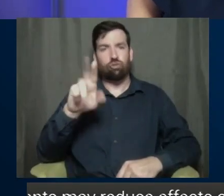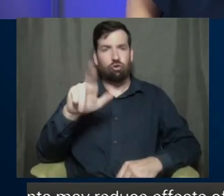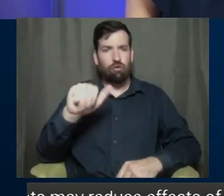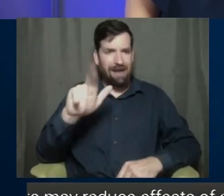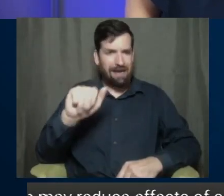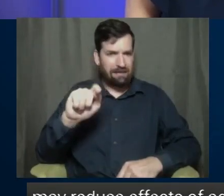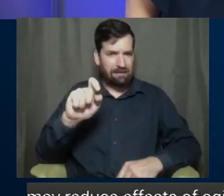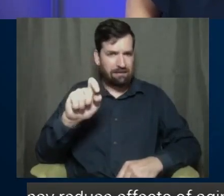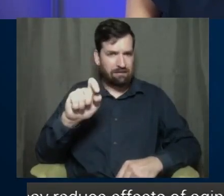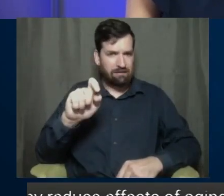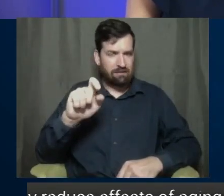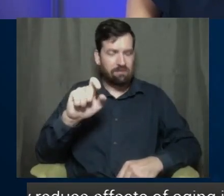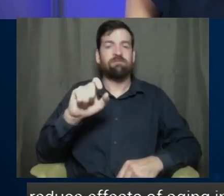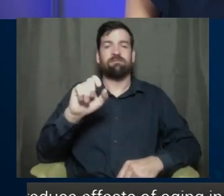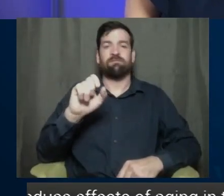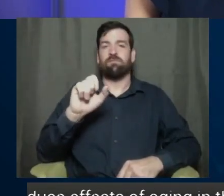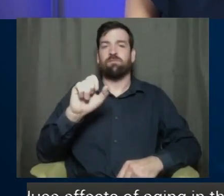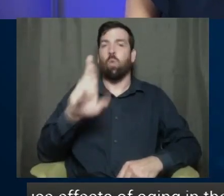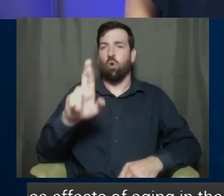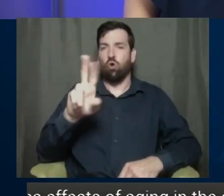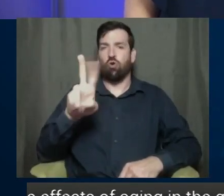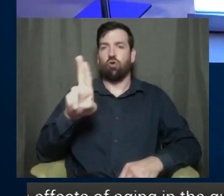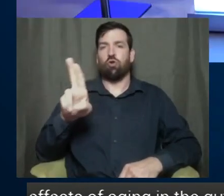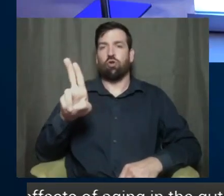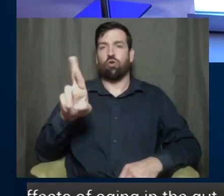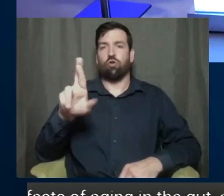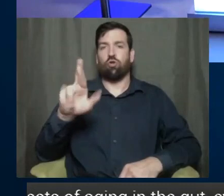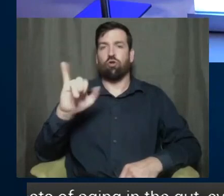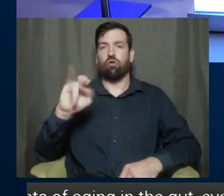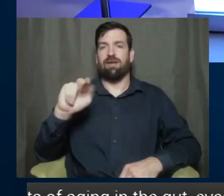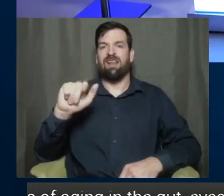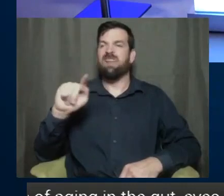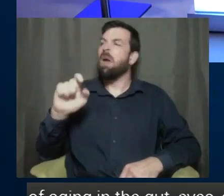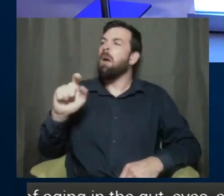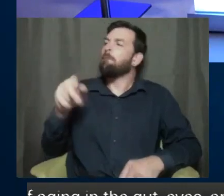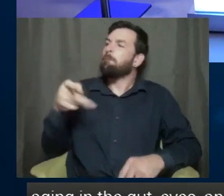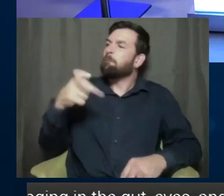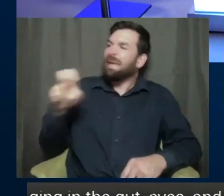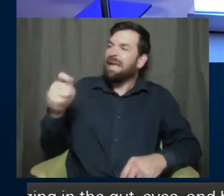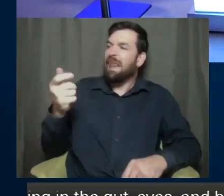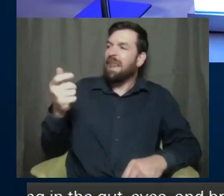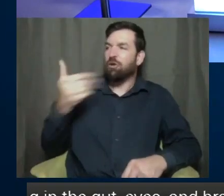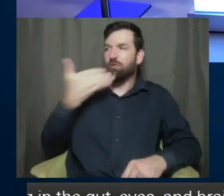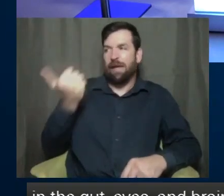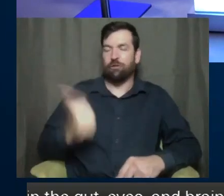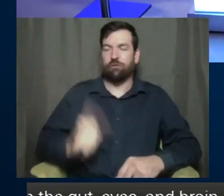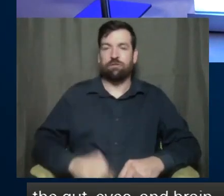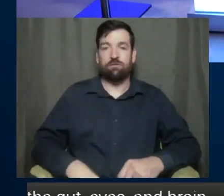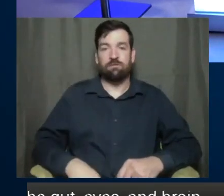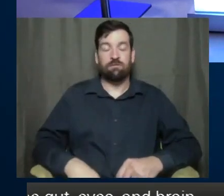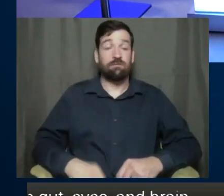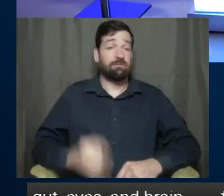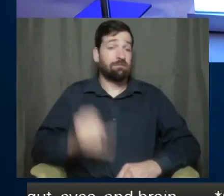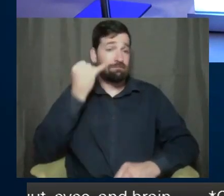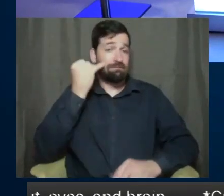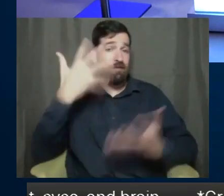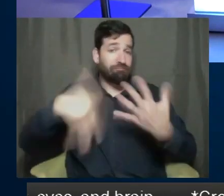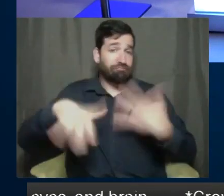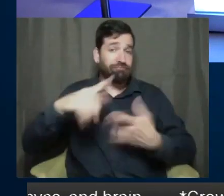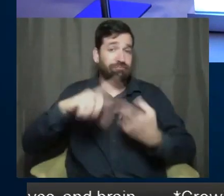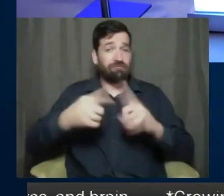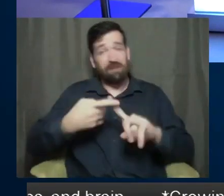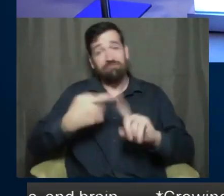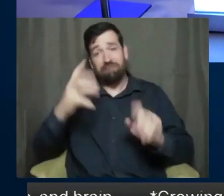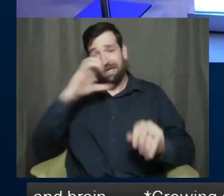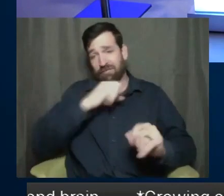micturate. Micturate. Okay, I'll never remember that. Pee a little is Urinate. better. Pee a little is better. Pee a Dr. little Smith is said better. I she mean, if you're out with your friends, I guess you can say pee a little. Okay,